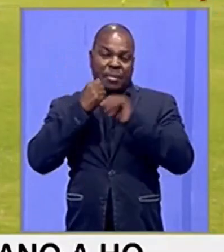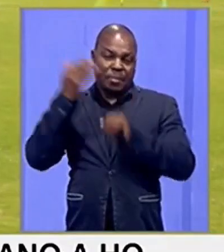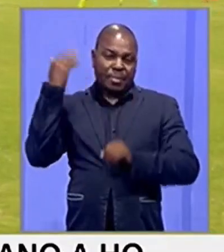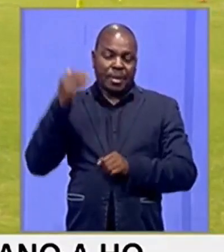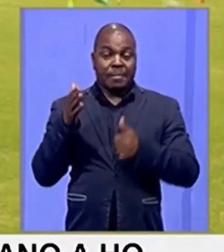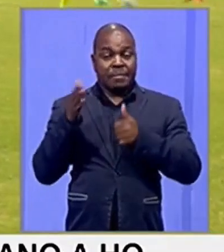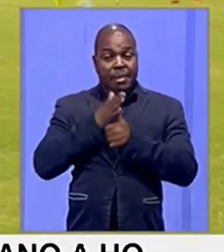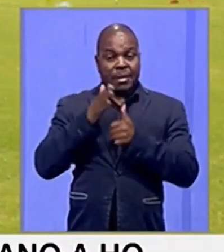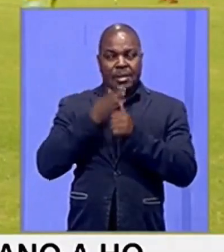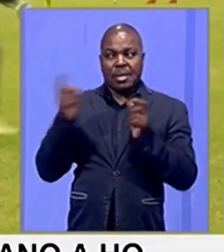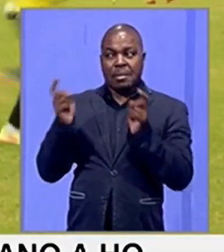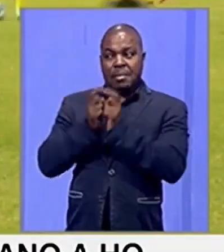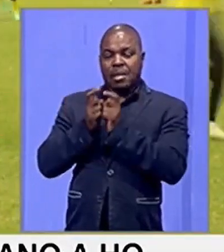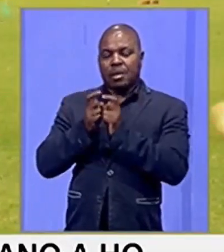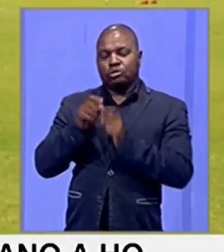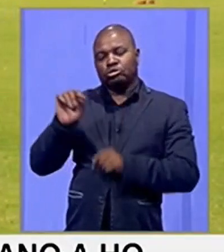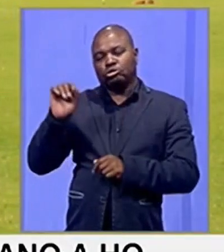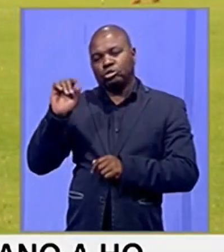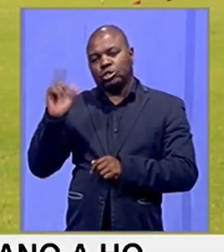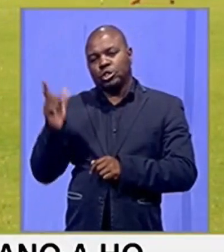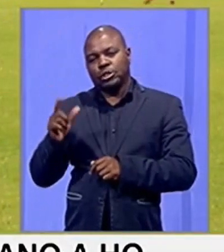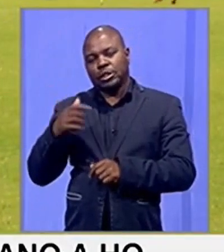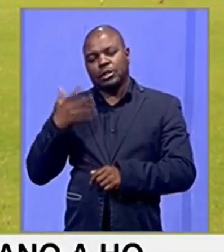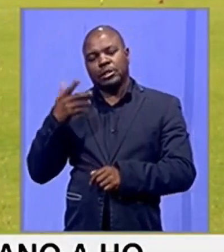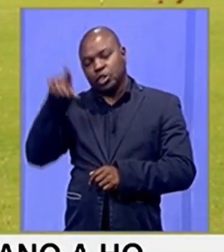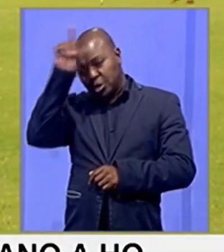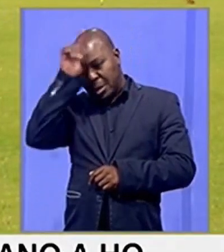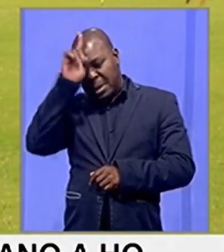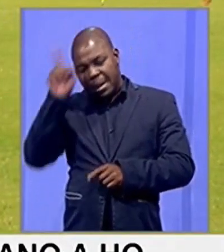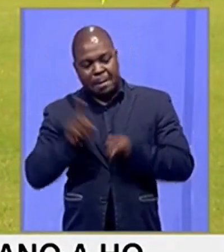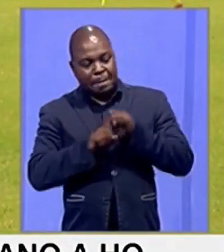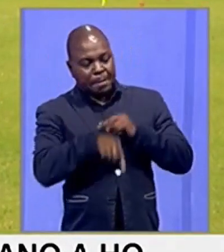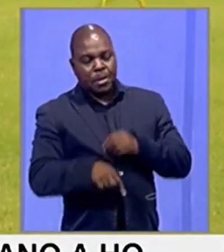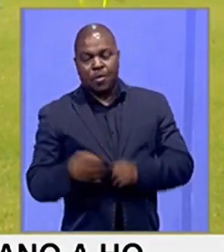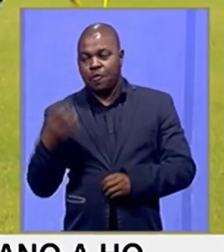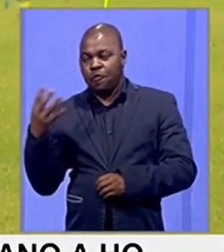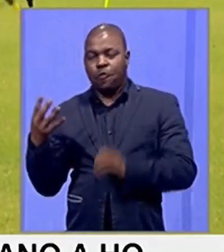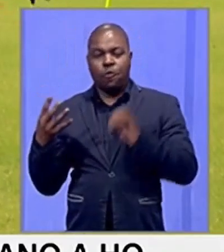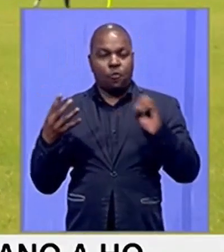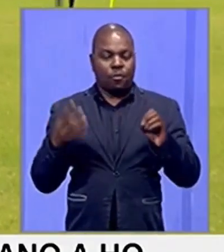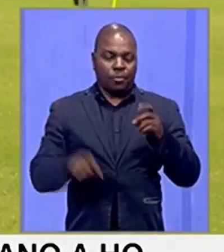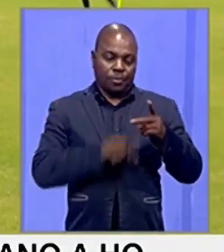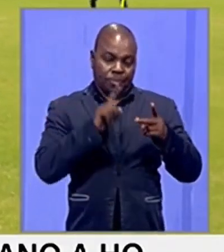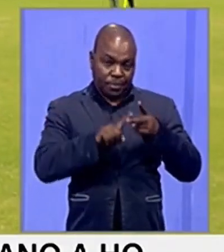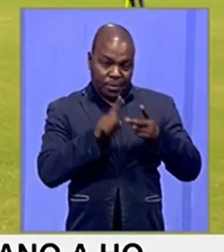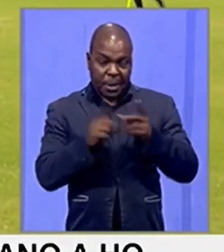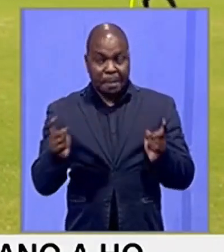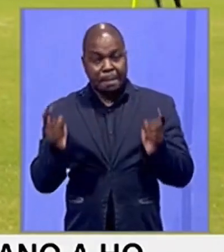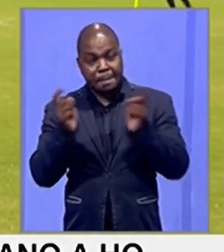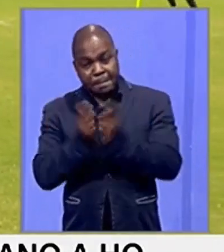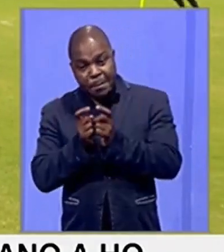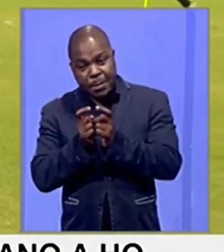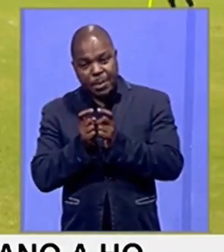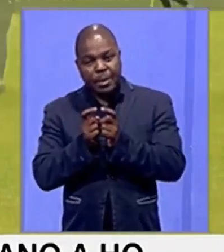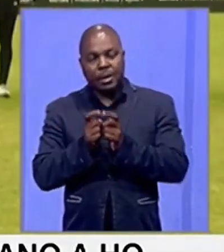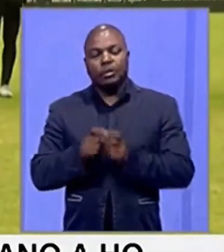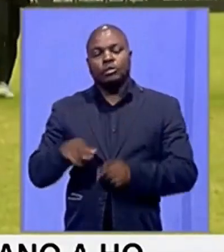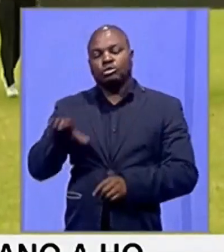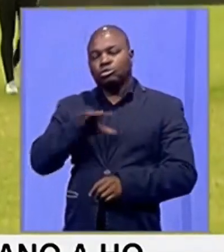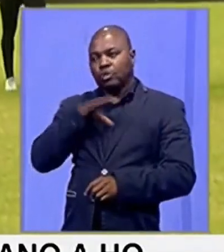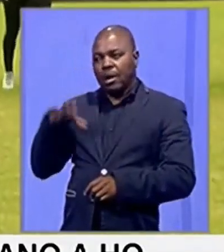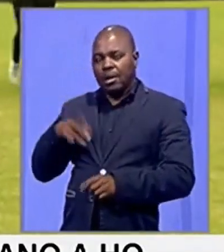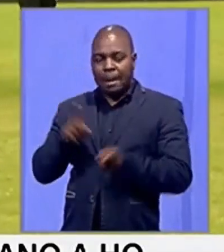pele ba shasharilwe ke naga ya Germany ka dino tše 4-1. Mo papading yeo e latelago ba fentšwe ke China